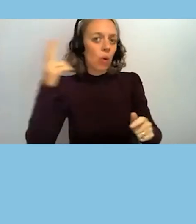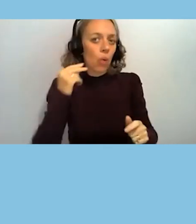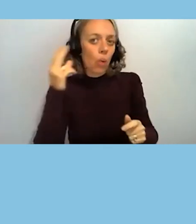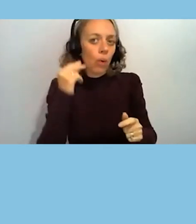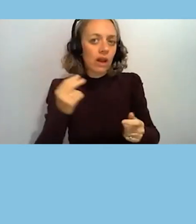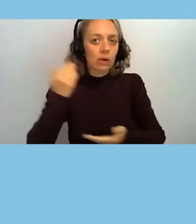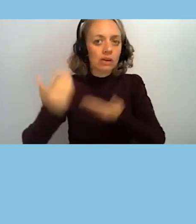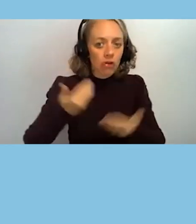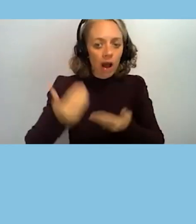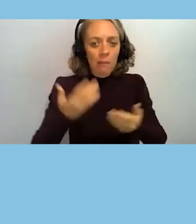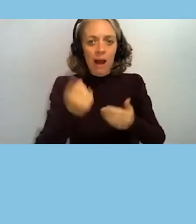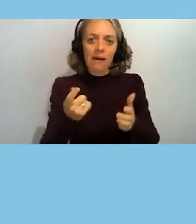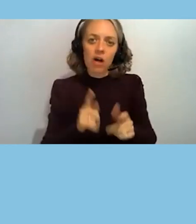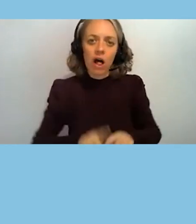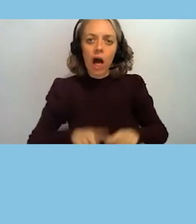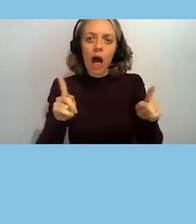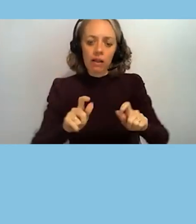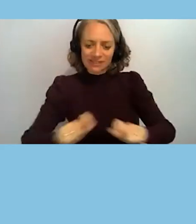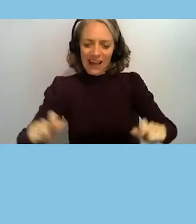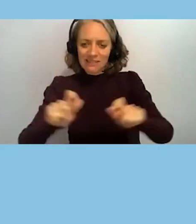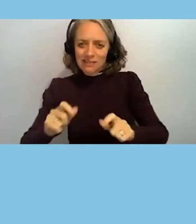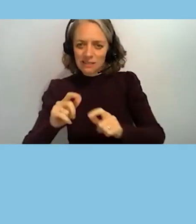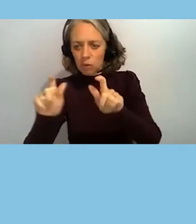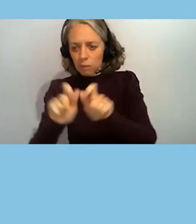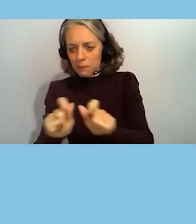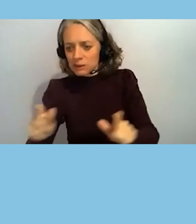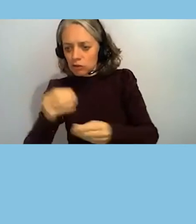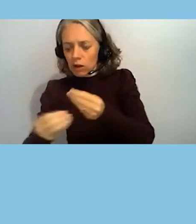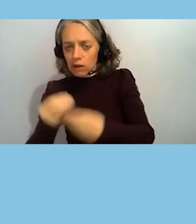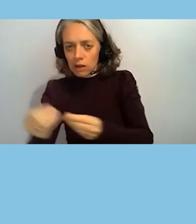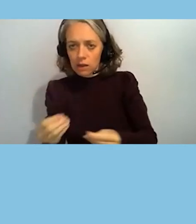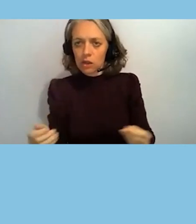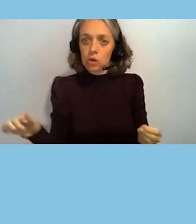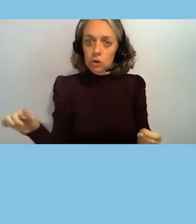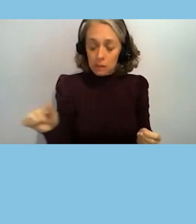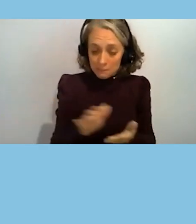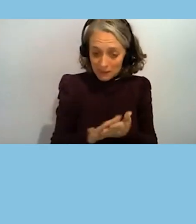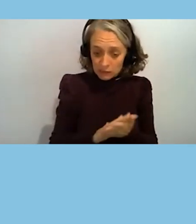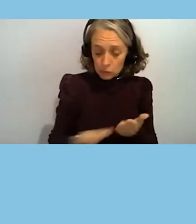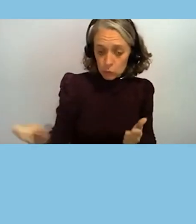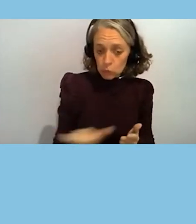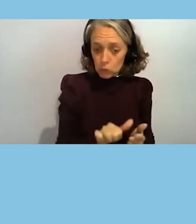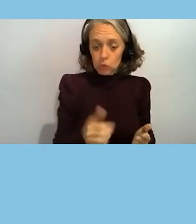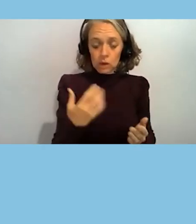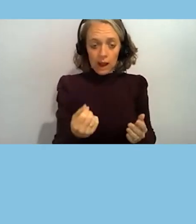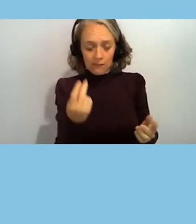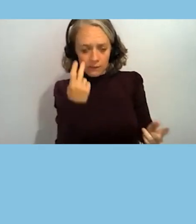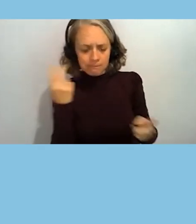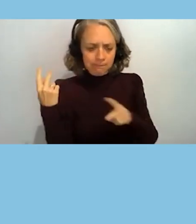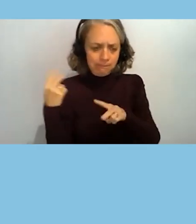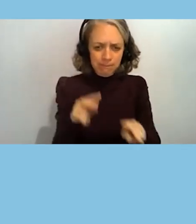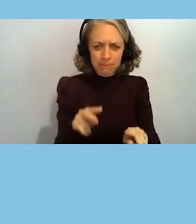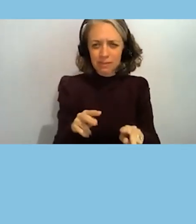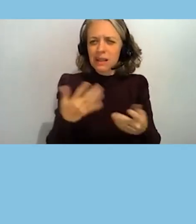with alt text, cues a reappraisal. It should cue a reappraisal, we think, of the very often partial